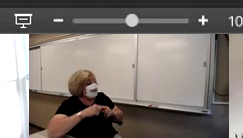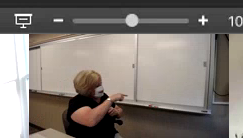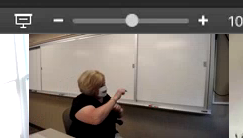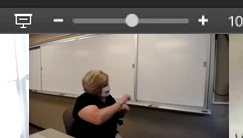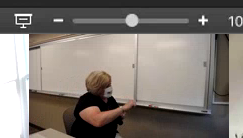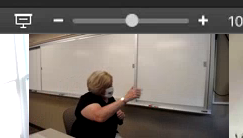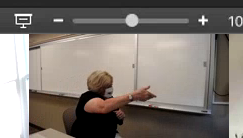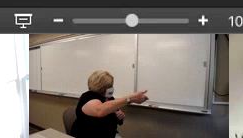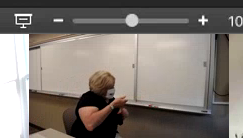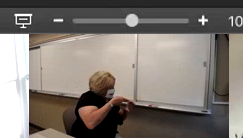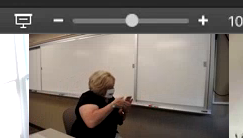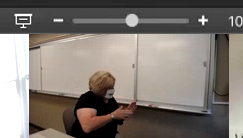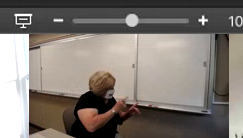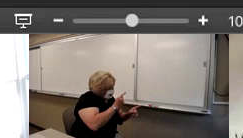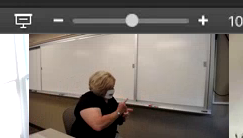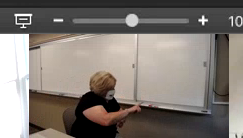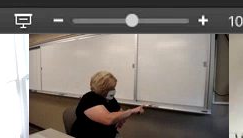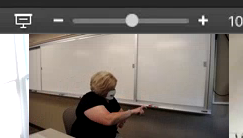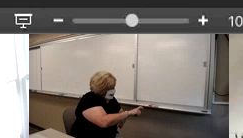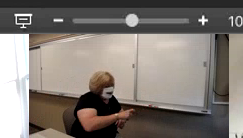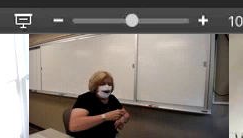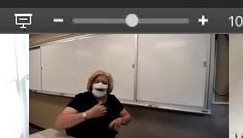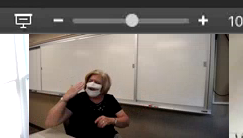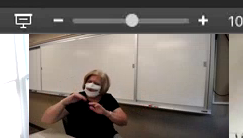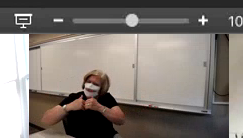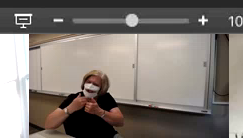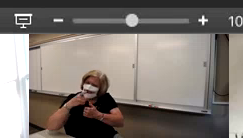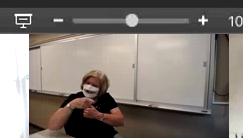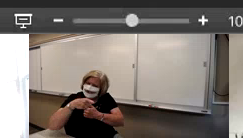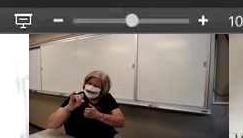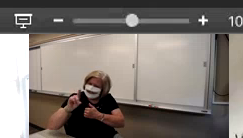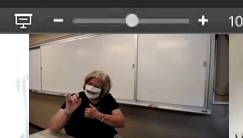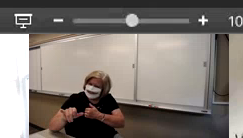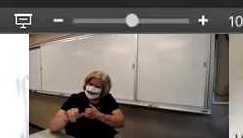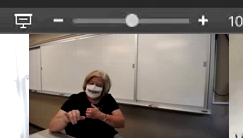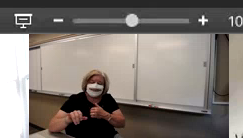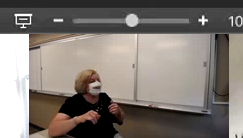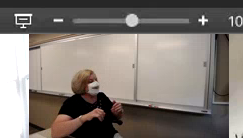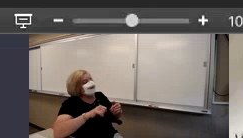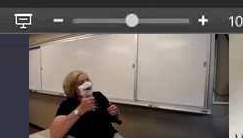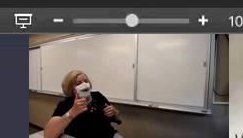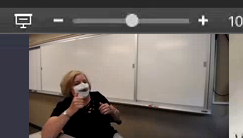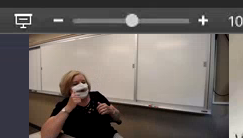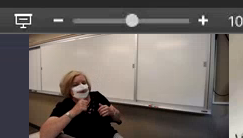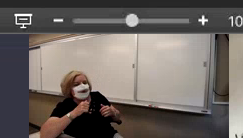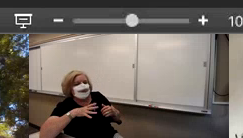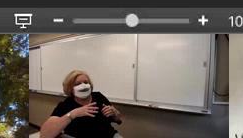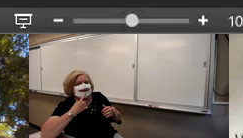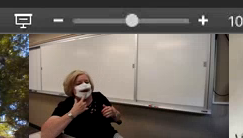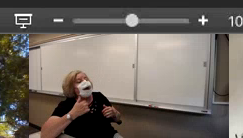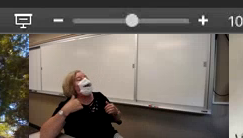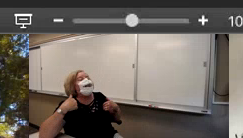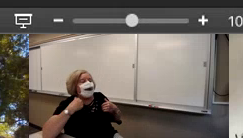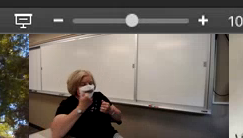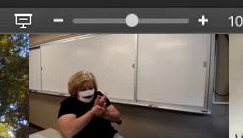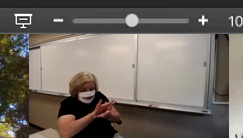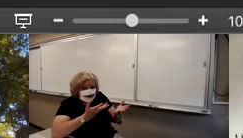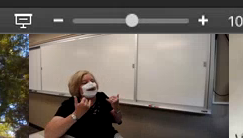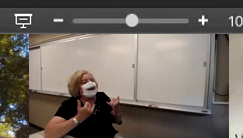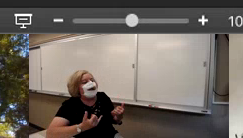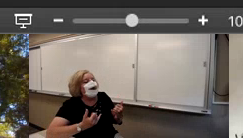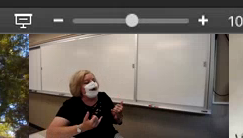right? I'm not sure how you did that. I have everything now, apparently. So when I got out and came back in, like I